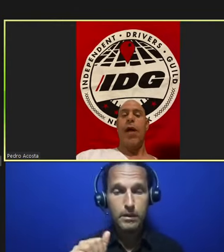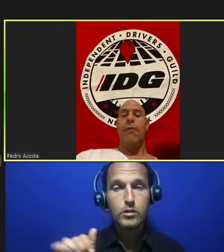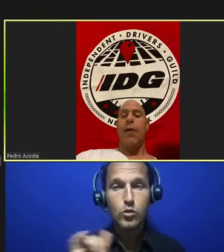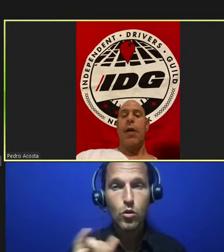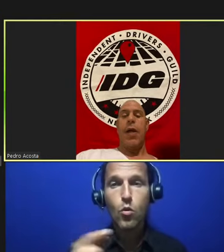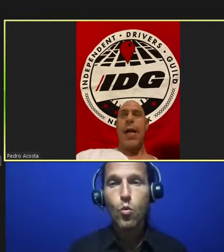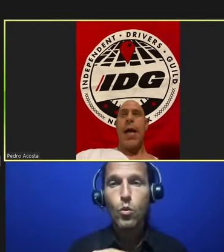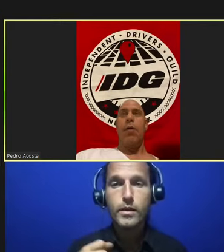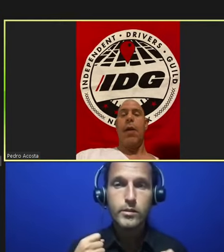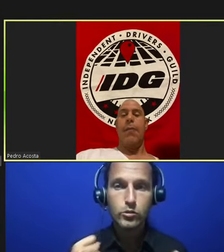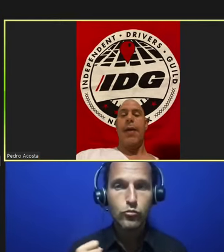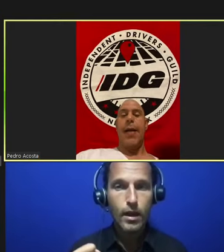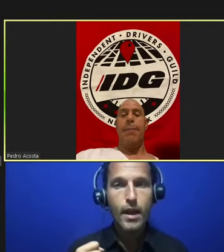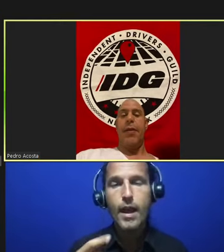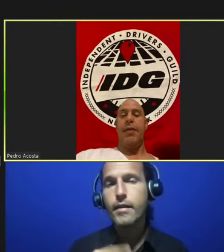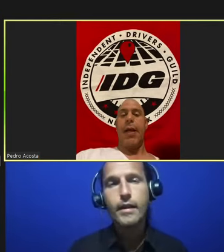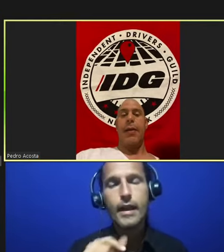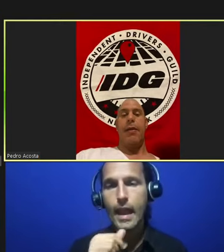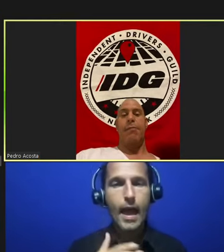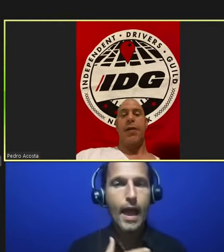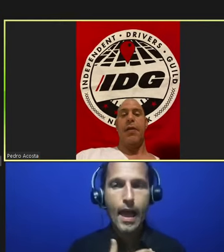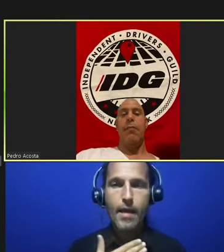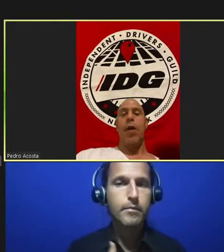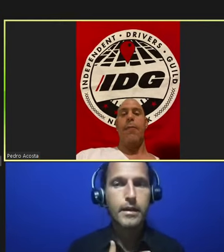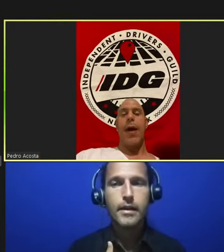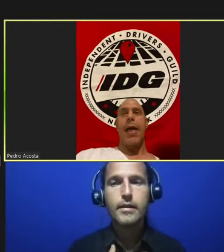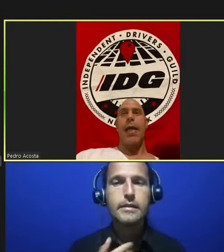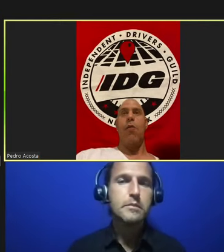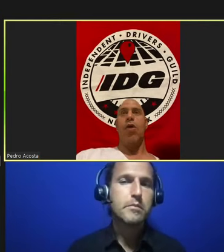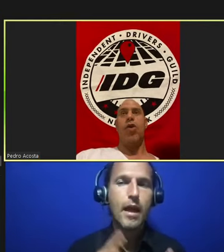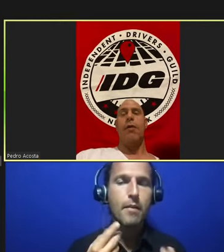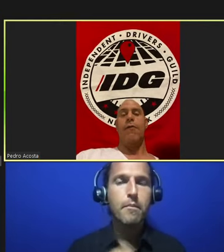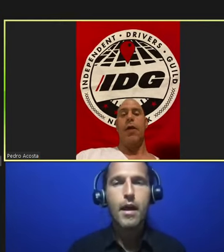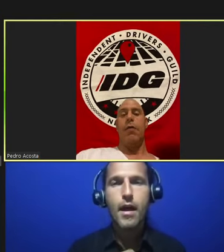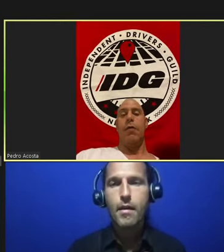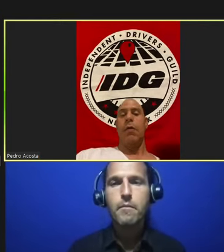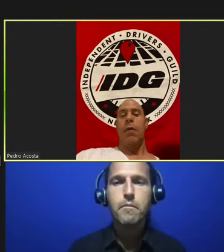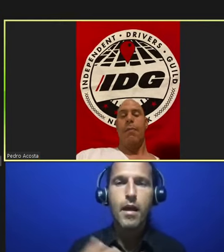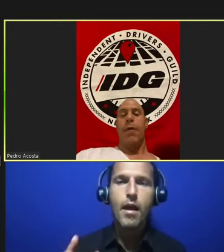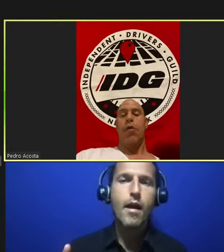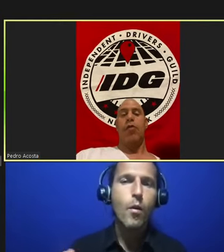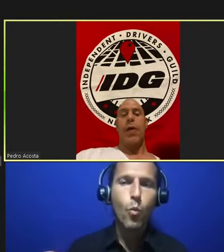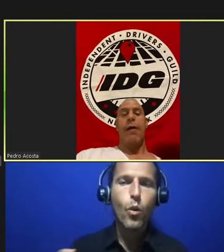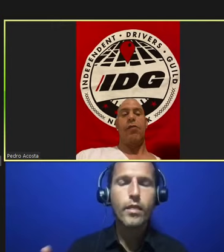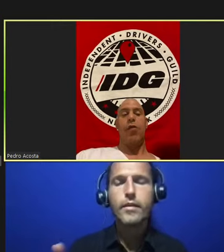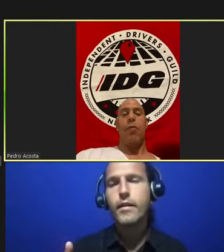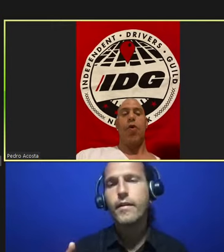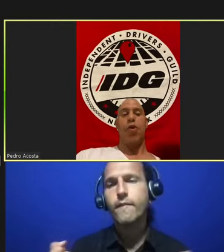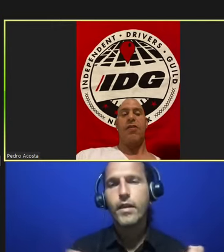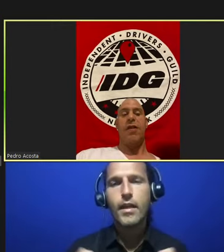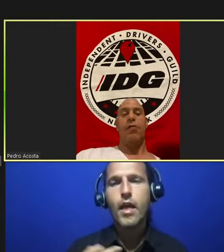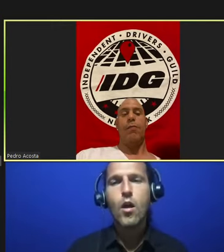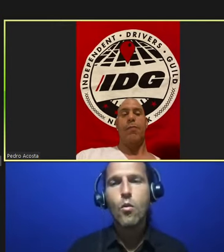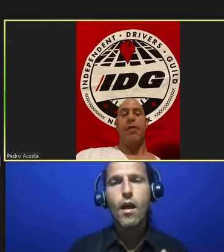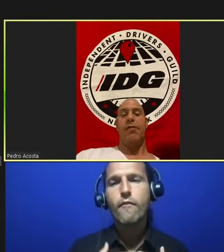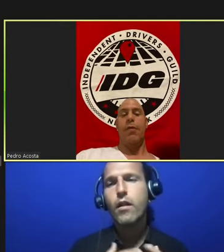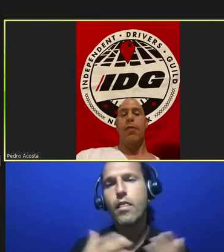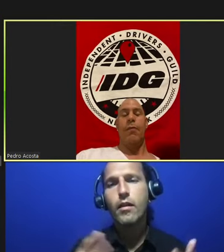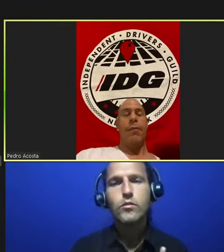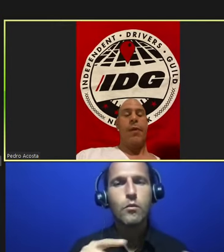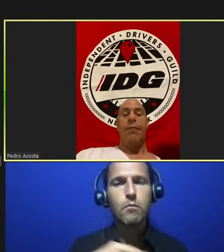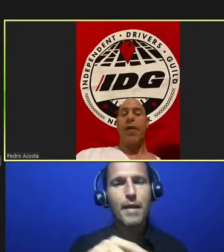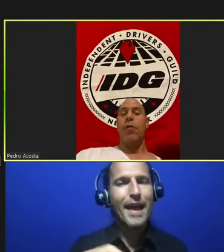we drivers are not going to be happy like spending money buying a wheelchair vehicle because we have so much things to pay.